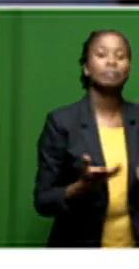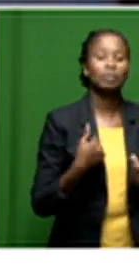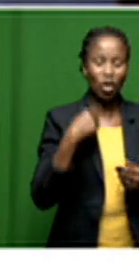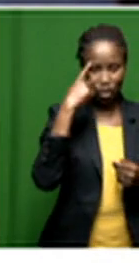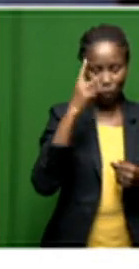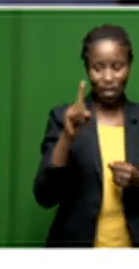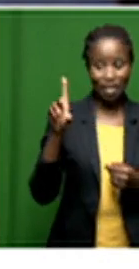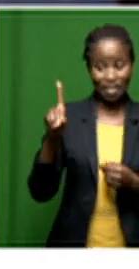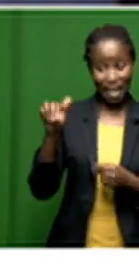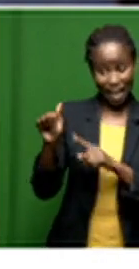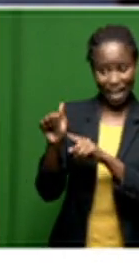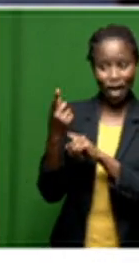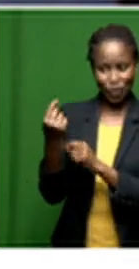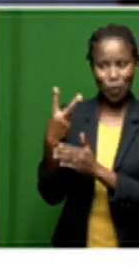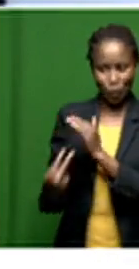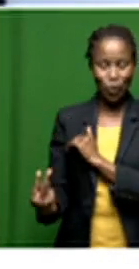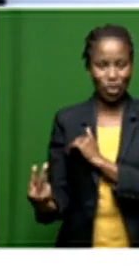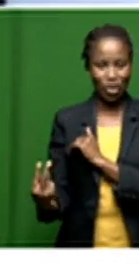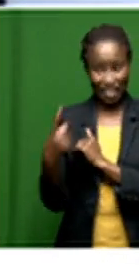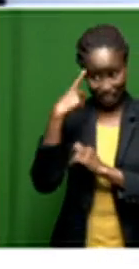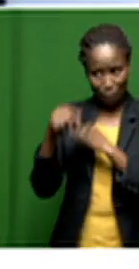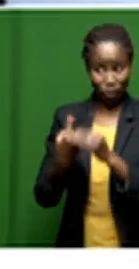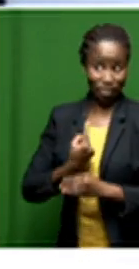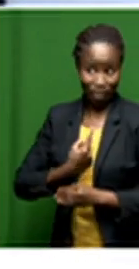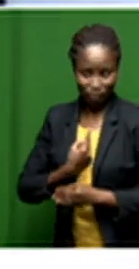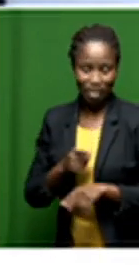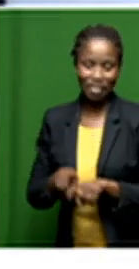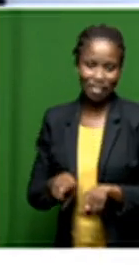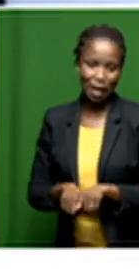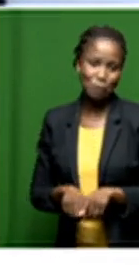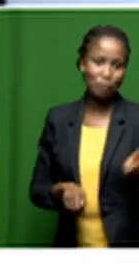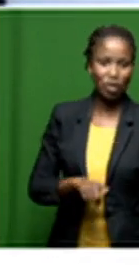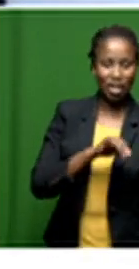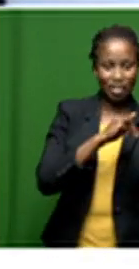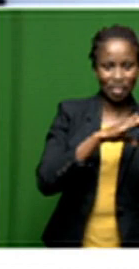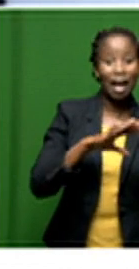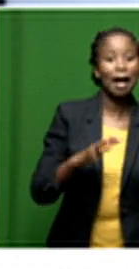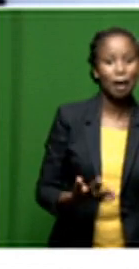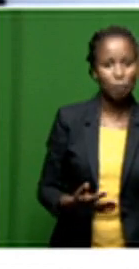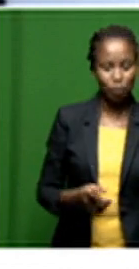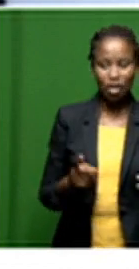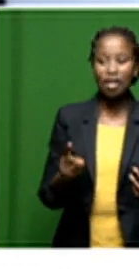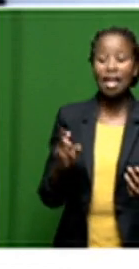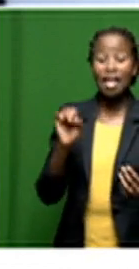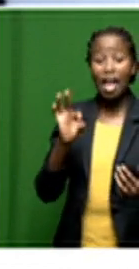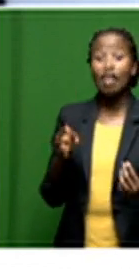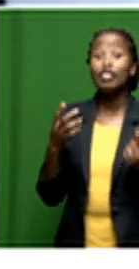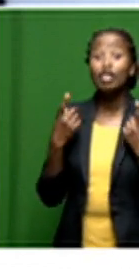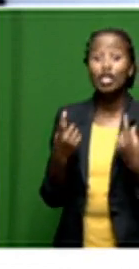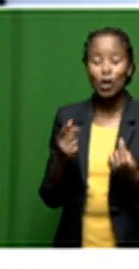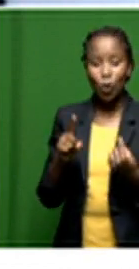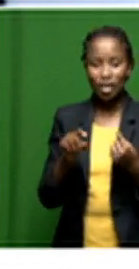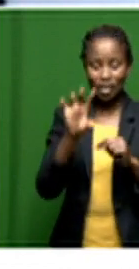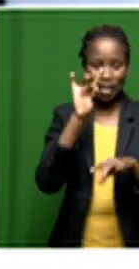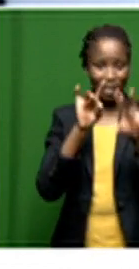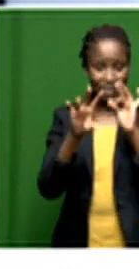argue that they are doing both. And they've made it clear in their court papers that they would be prejudiced if the candidate nomination